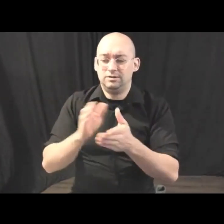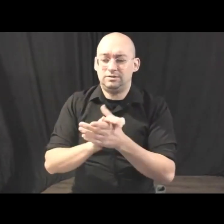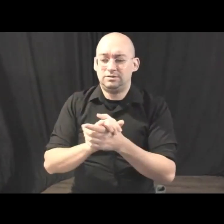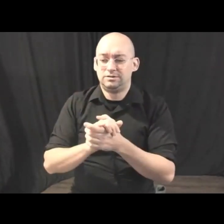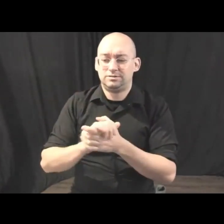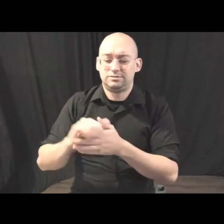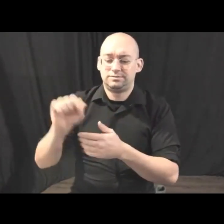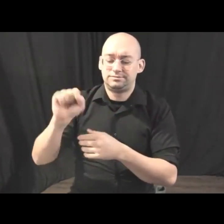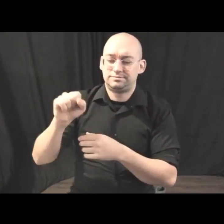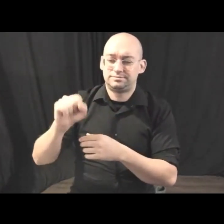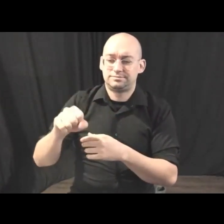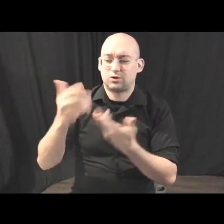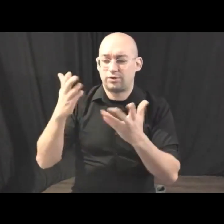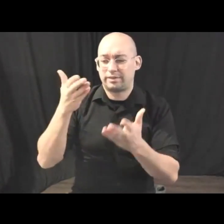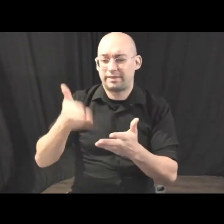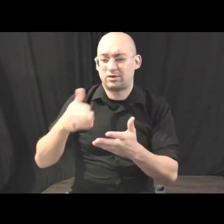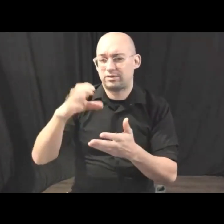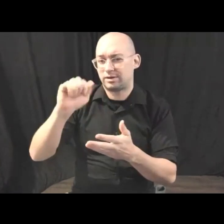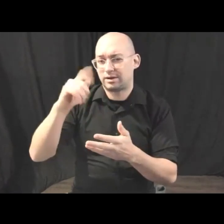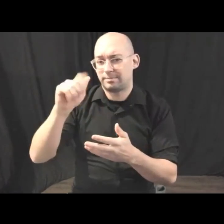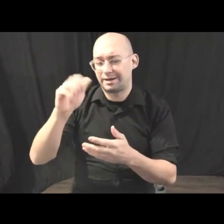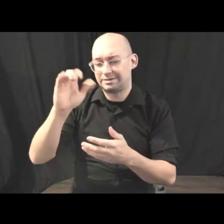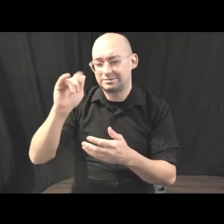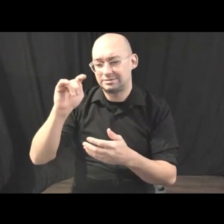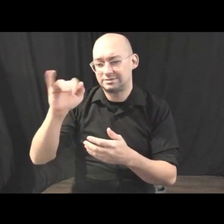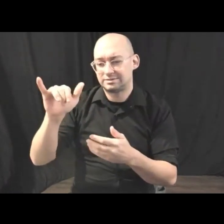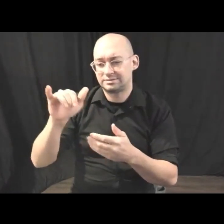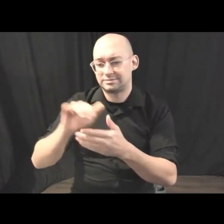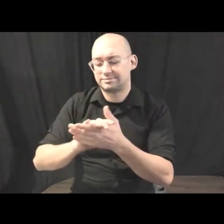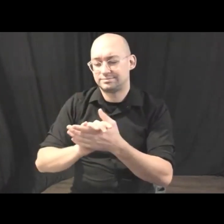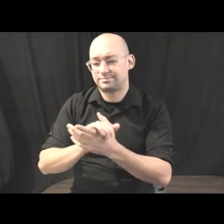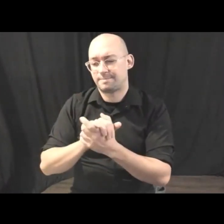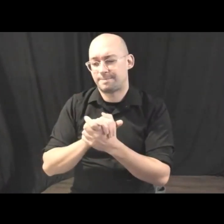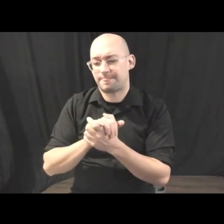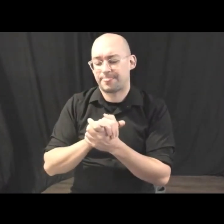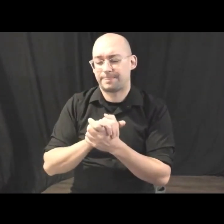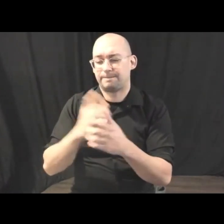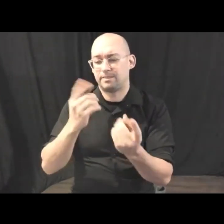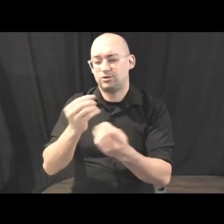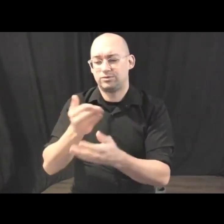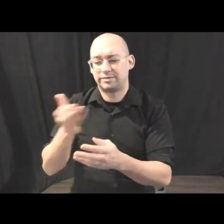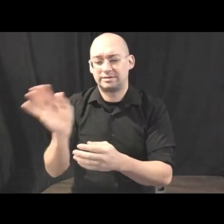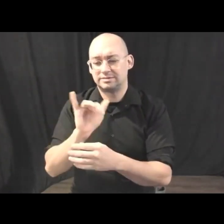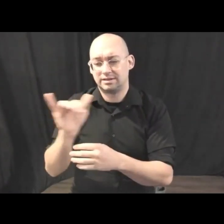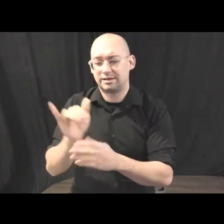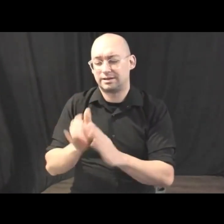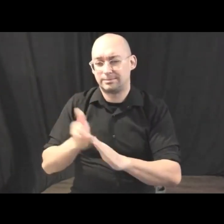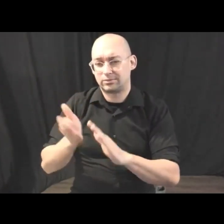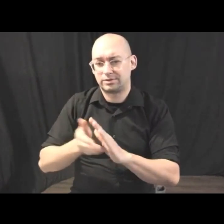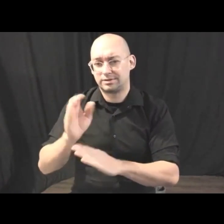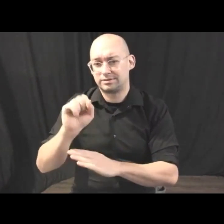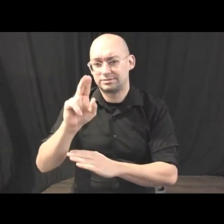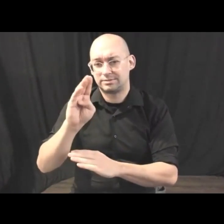sure that existing capacity is sustained through things like the operating subsidies.